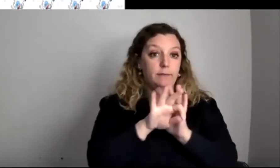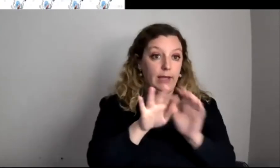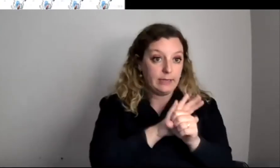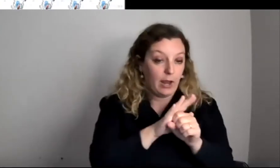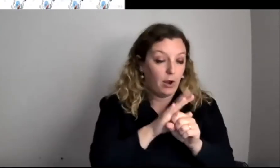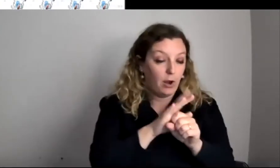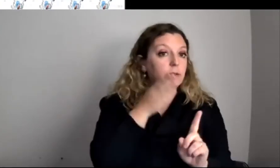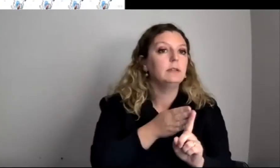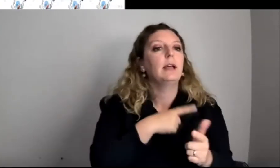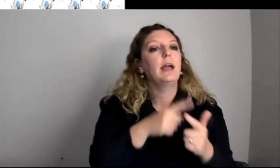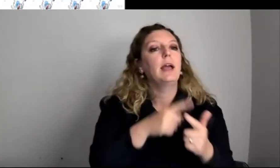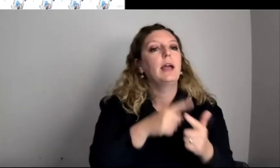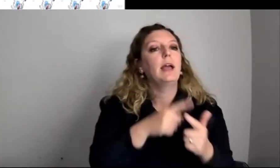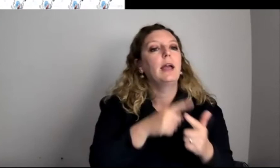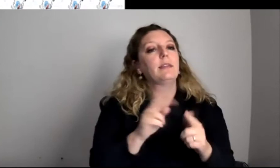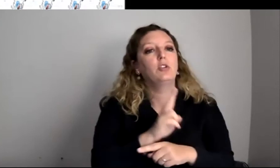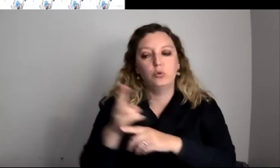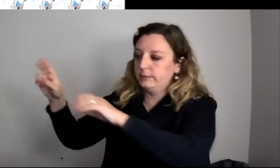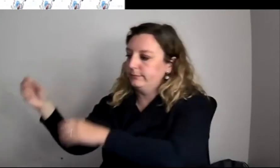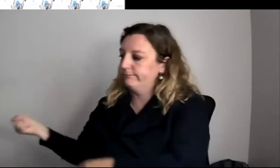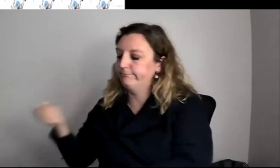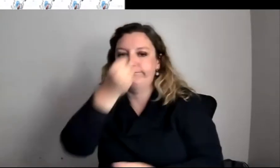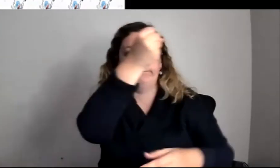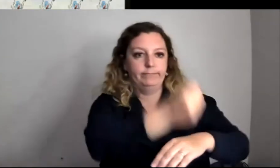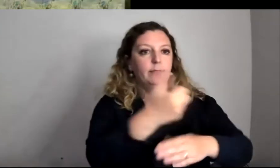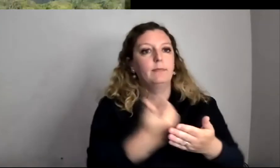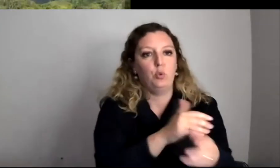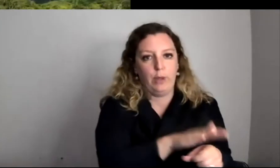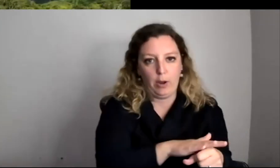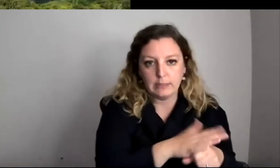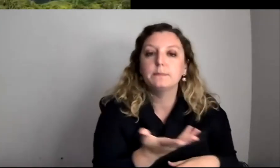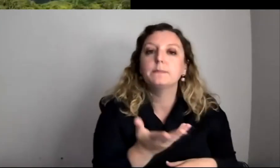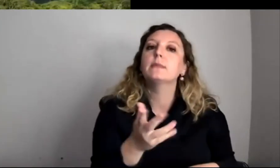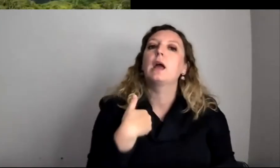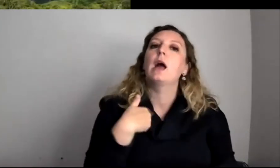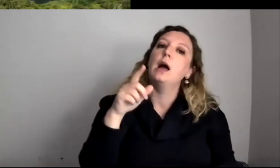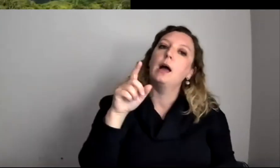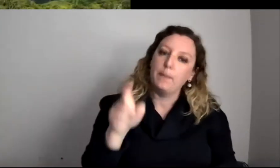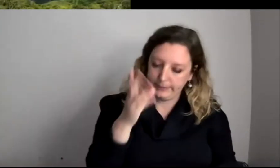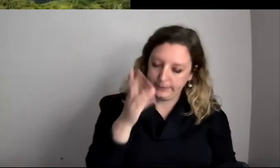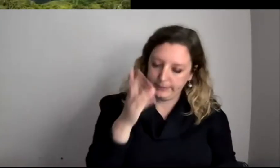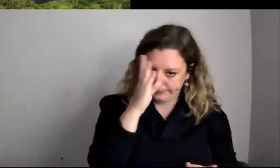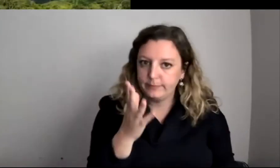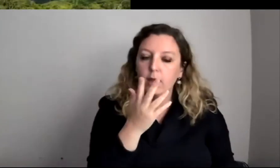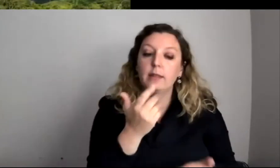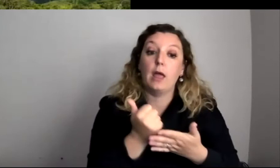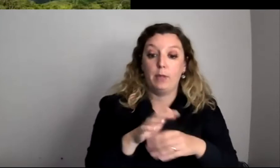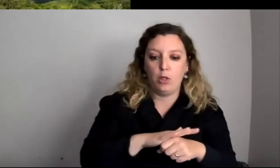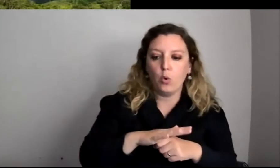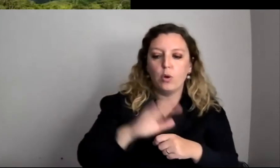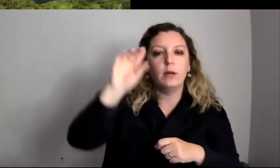doing translocations and reintroductions into those areas. And I do have to say, with the help of local governments